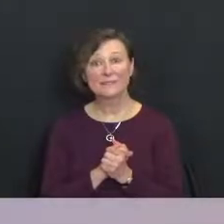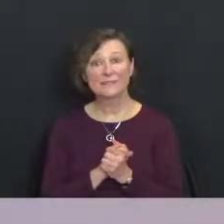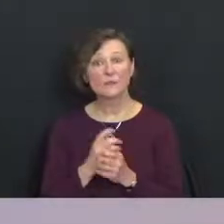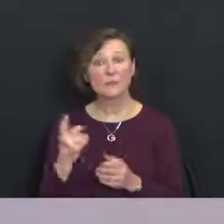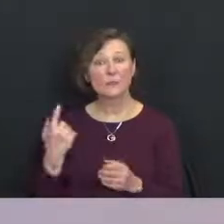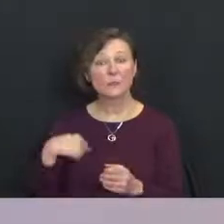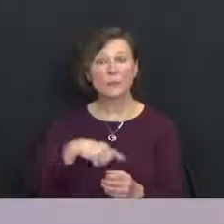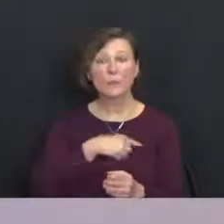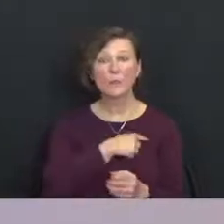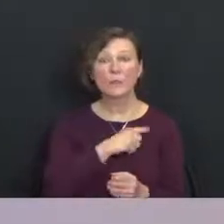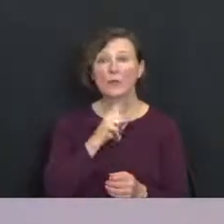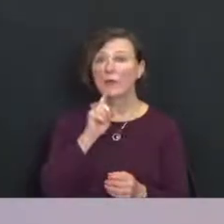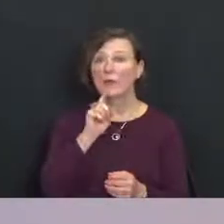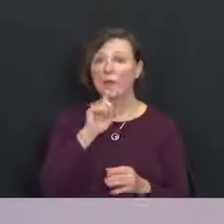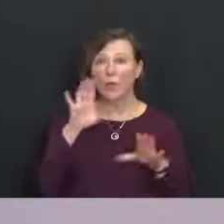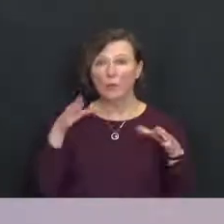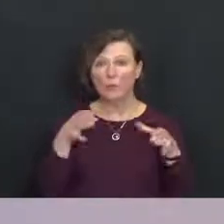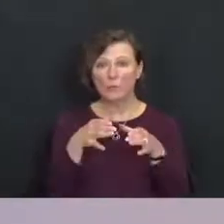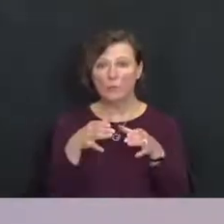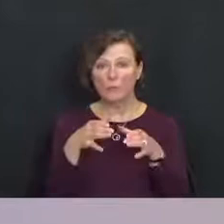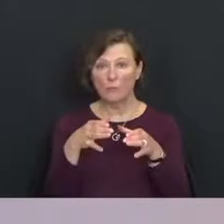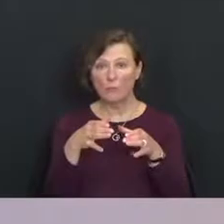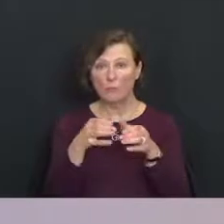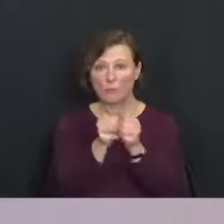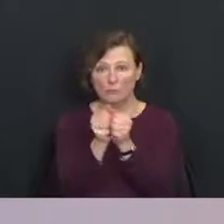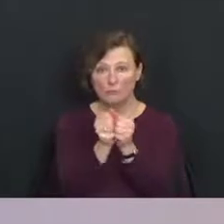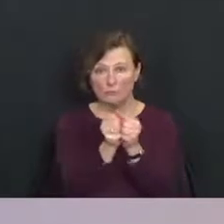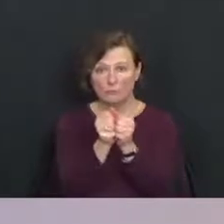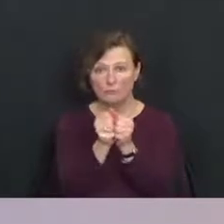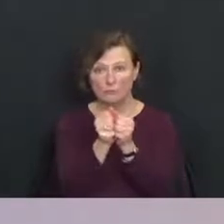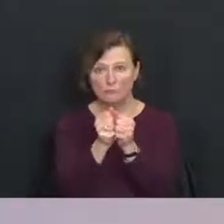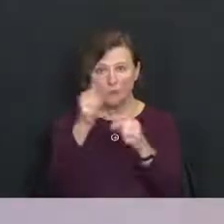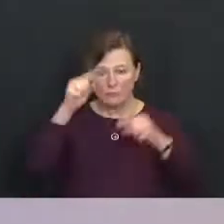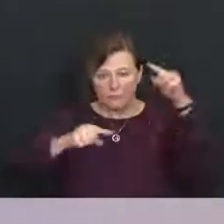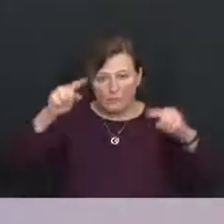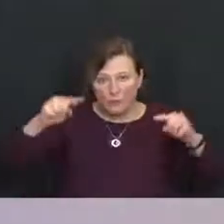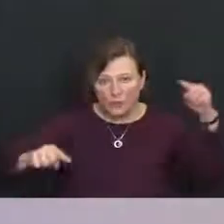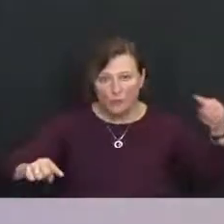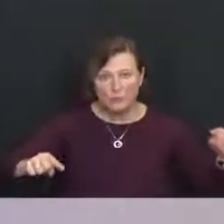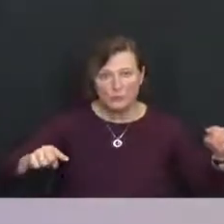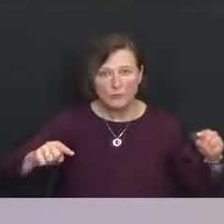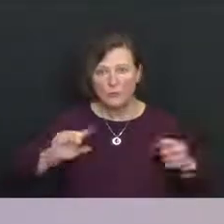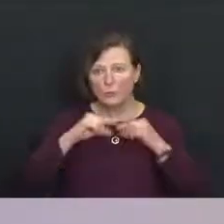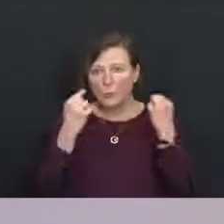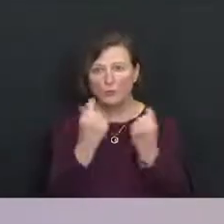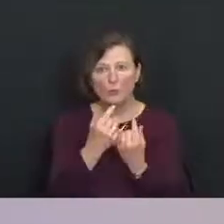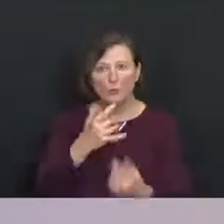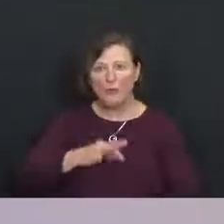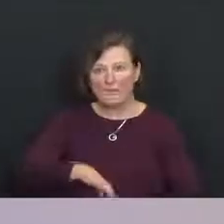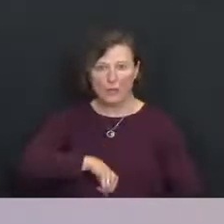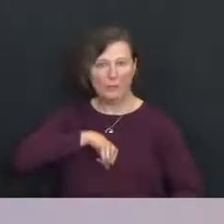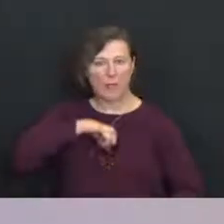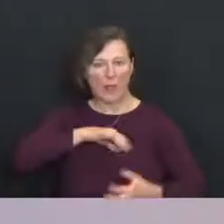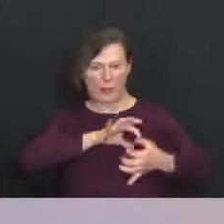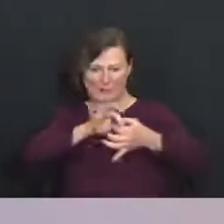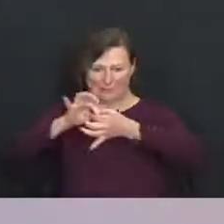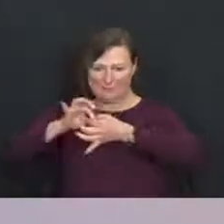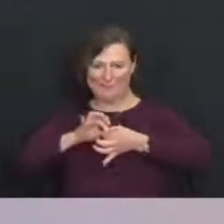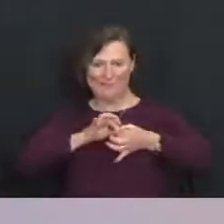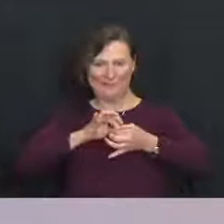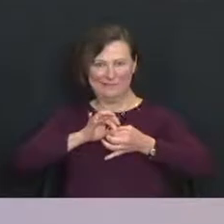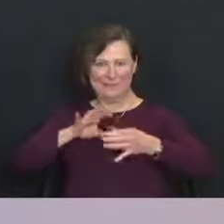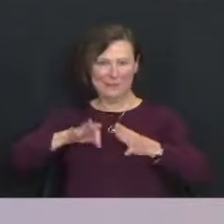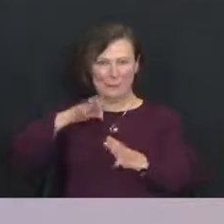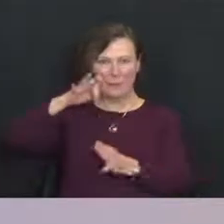We are one, a diverse group of proudly kindred spirits,